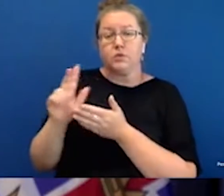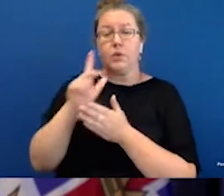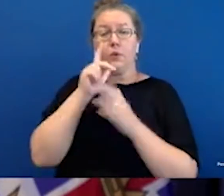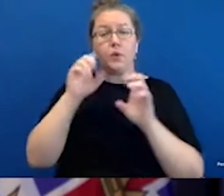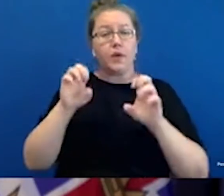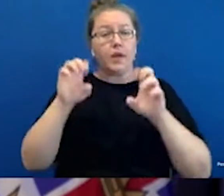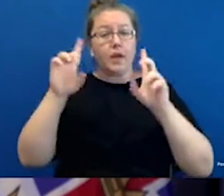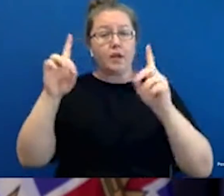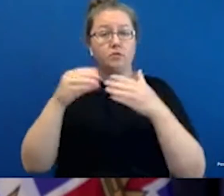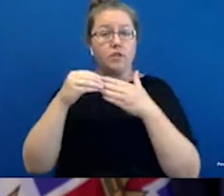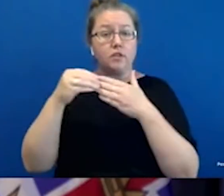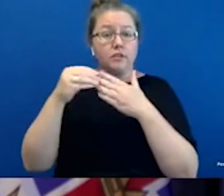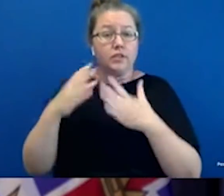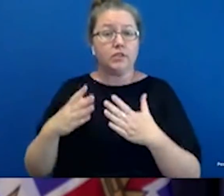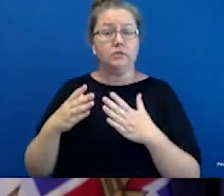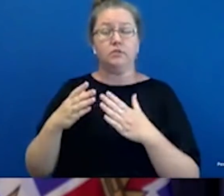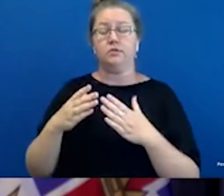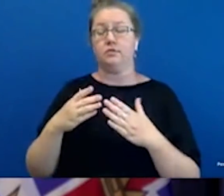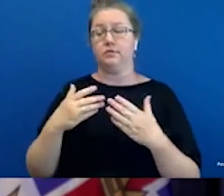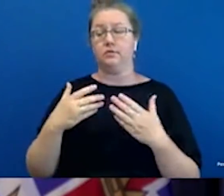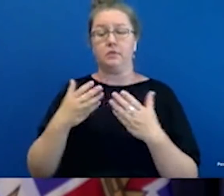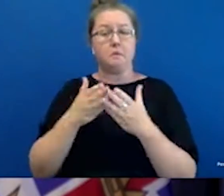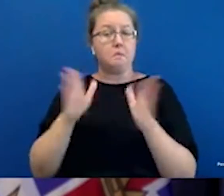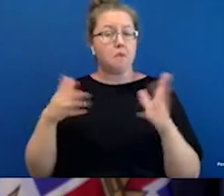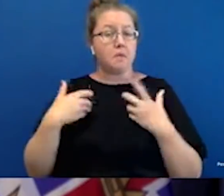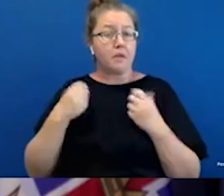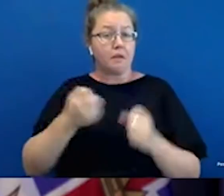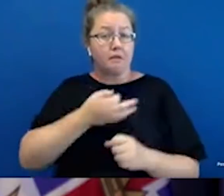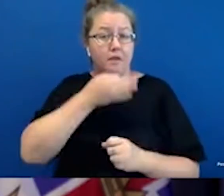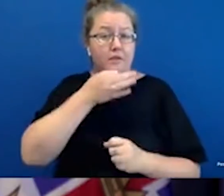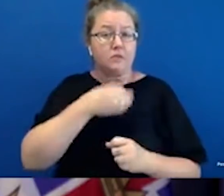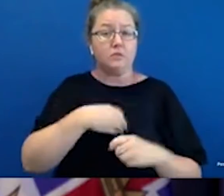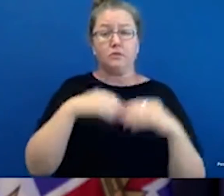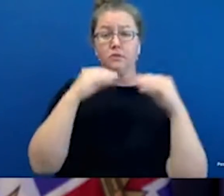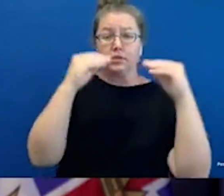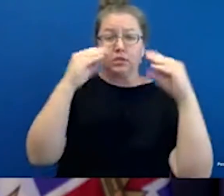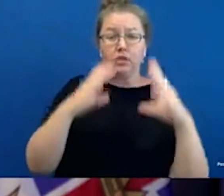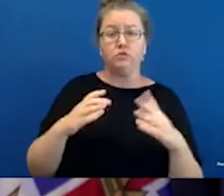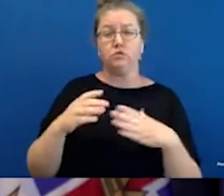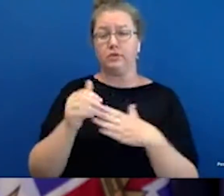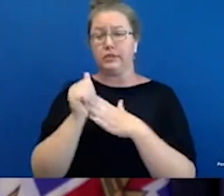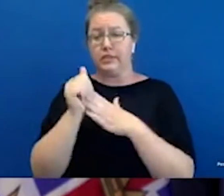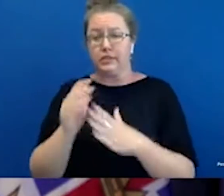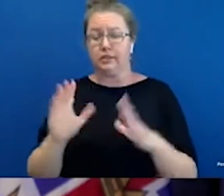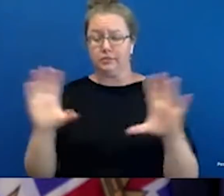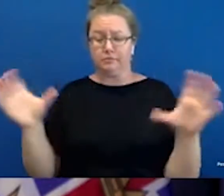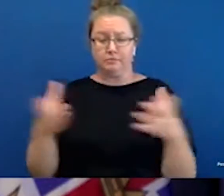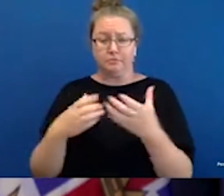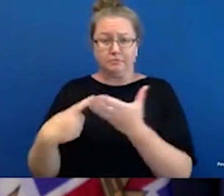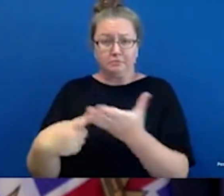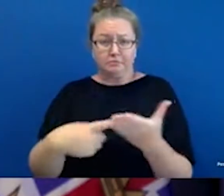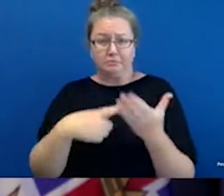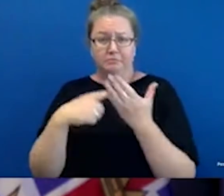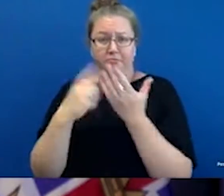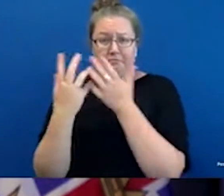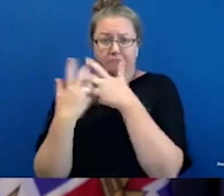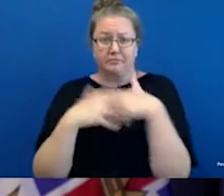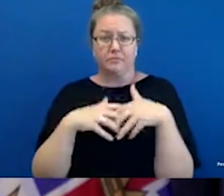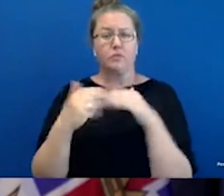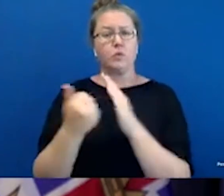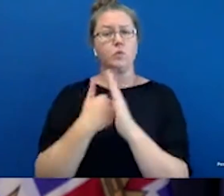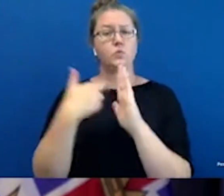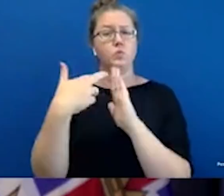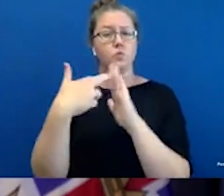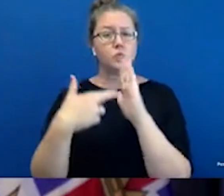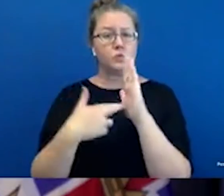weeks, education leaders, teachers, public health experts, all of us have been working together to create the